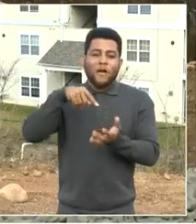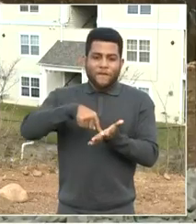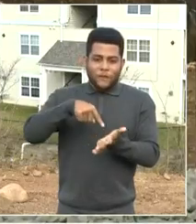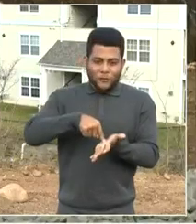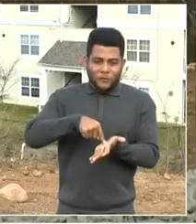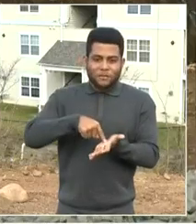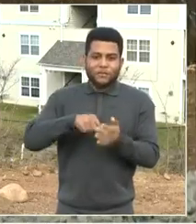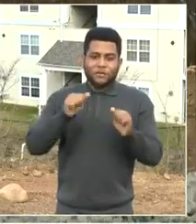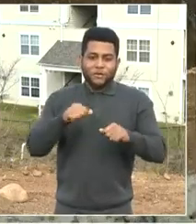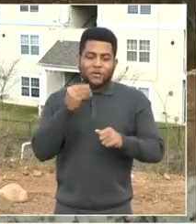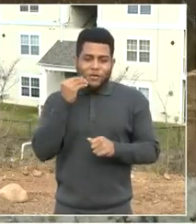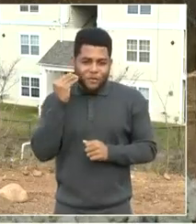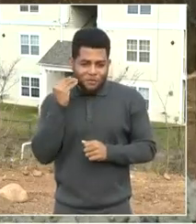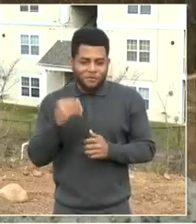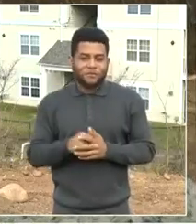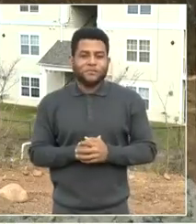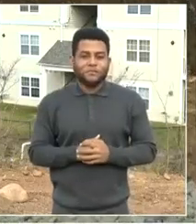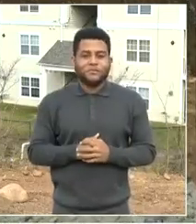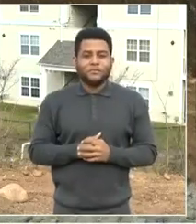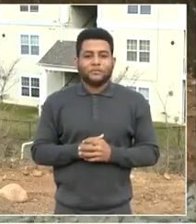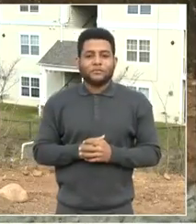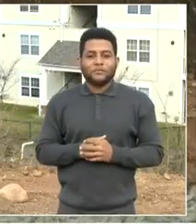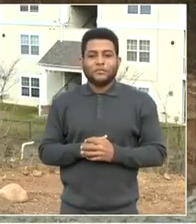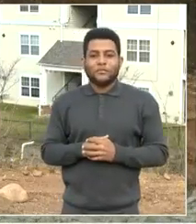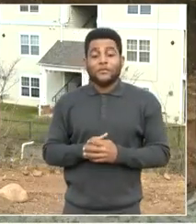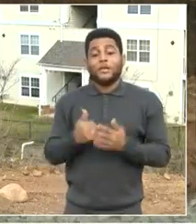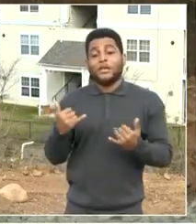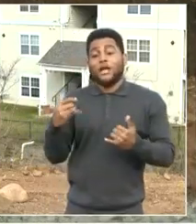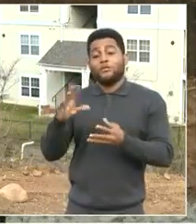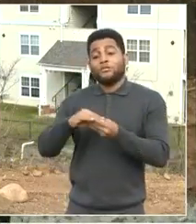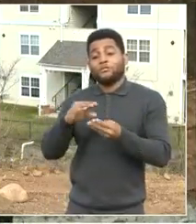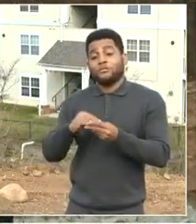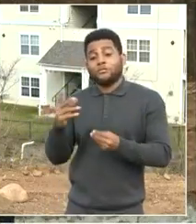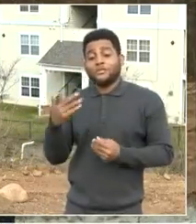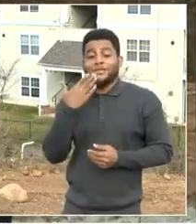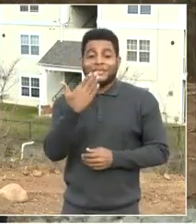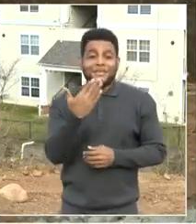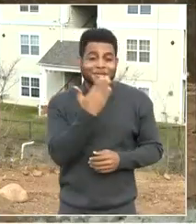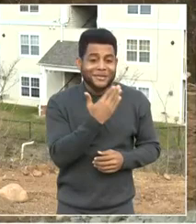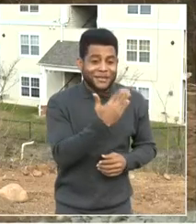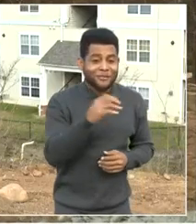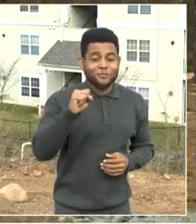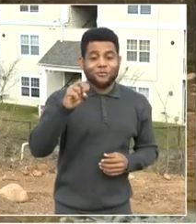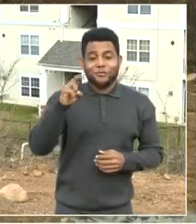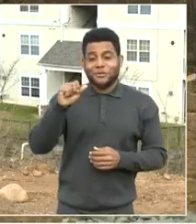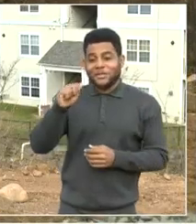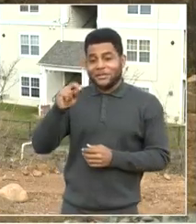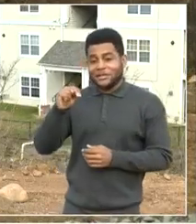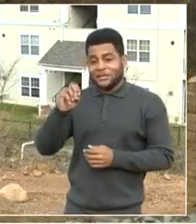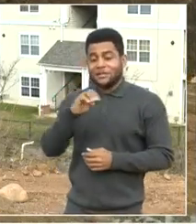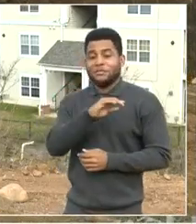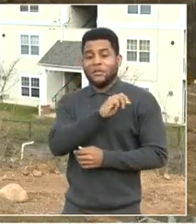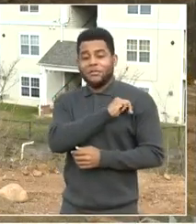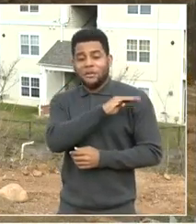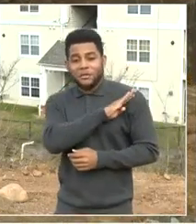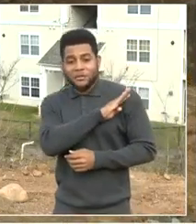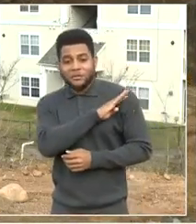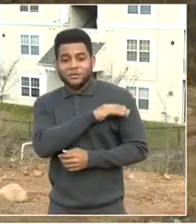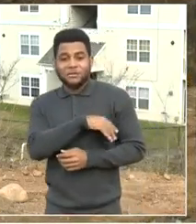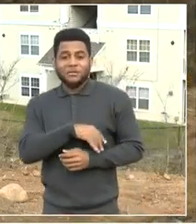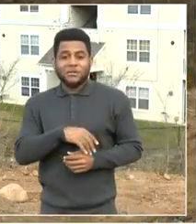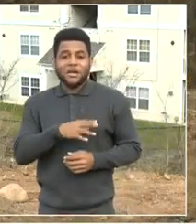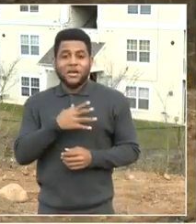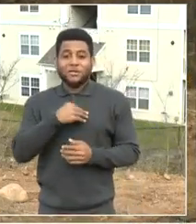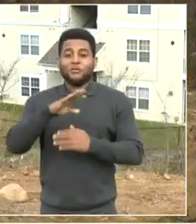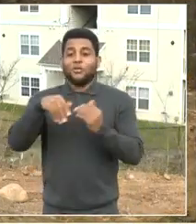Good morning, everybody. Thank you to Susan. Thank you to Mayor Bowser, to Director Hubbard, to Deputy Mayor